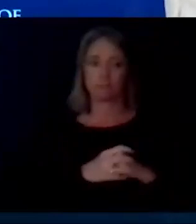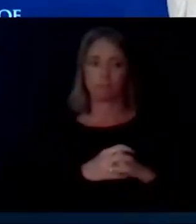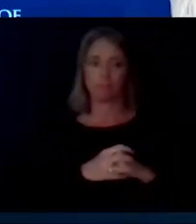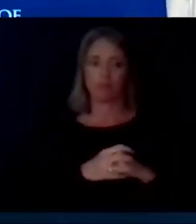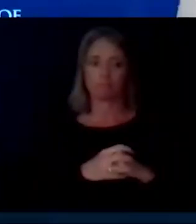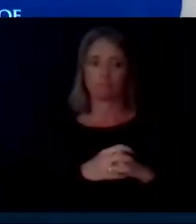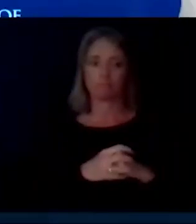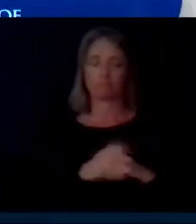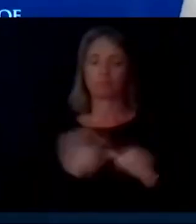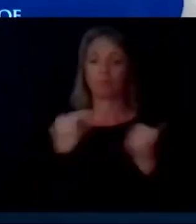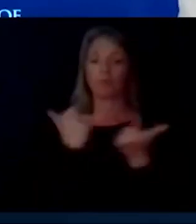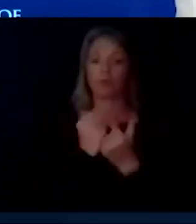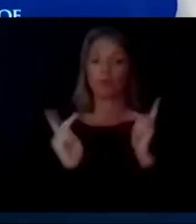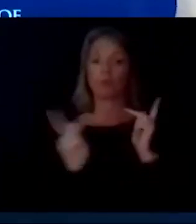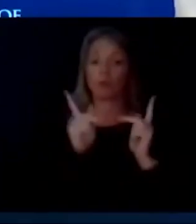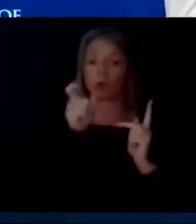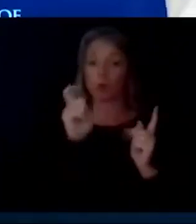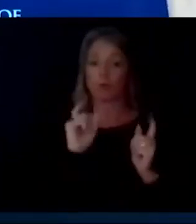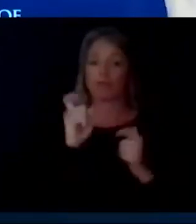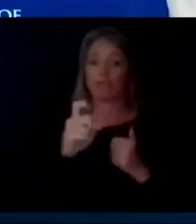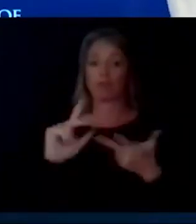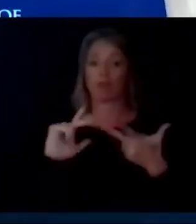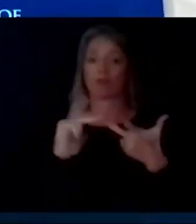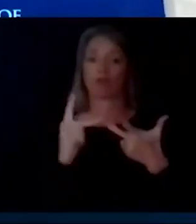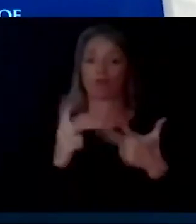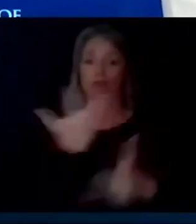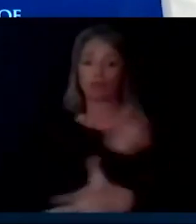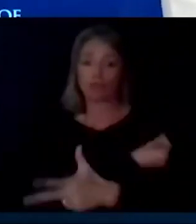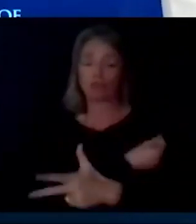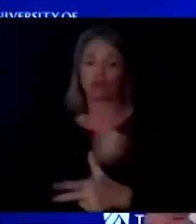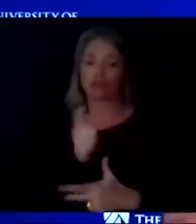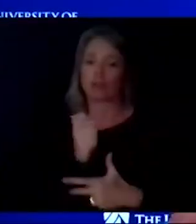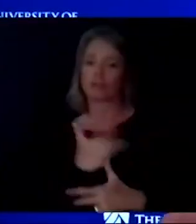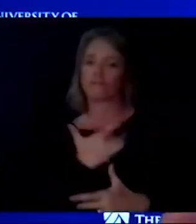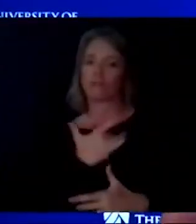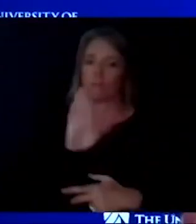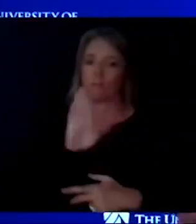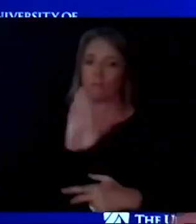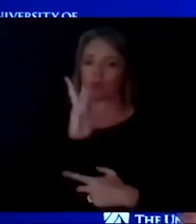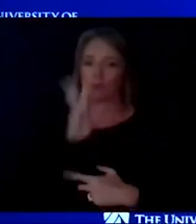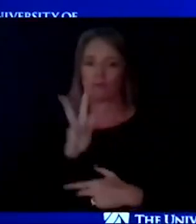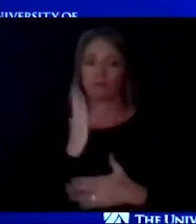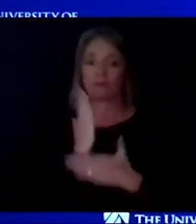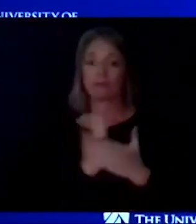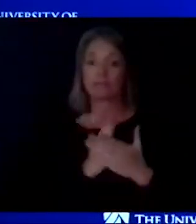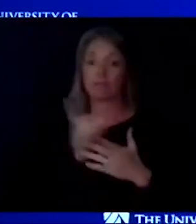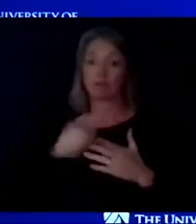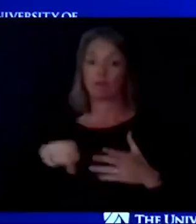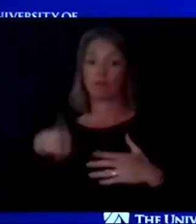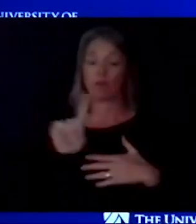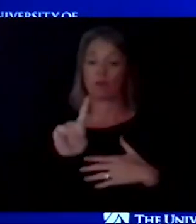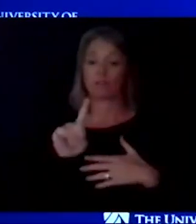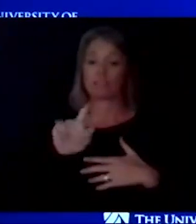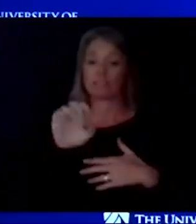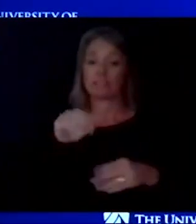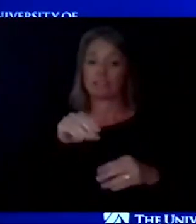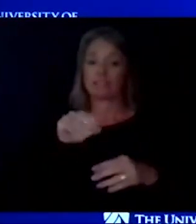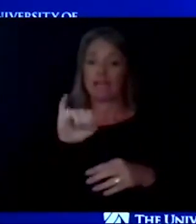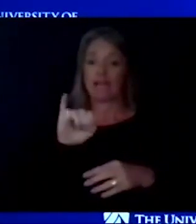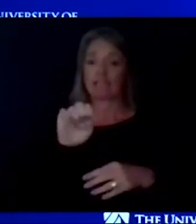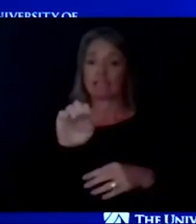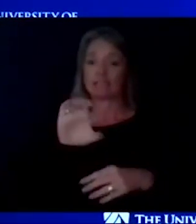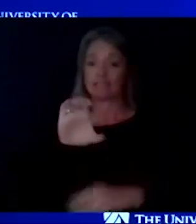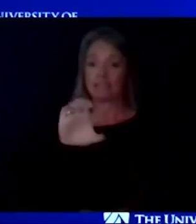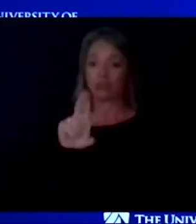end up giving a 3rd shot to right away, I bet. Correct, and a couple of those, in the of our ICU patients, of our 26